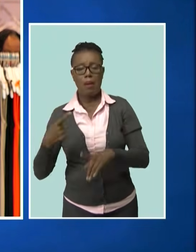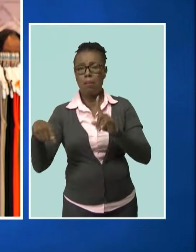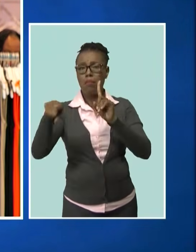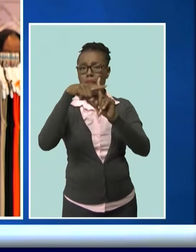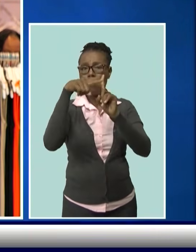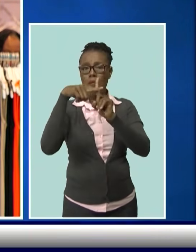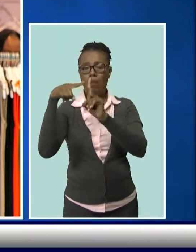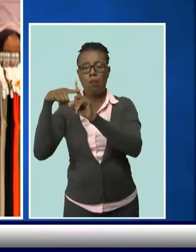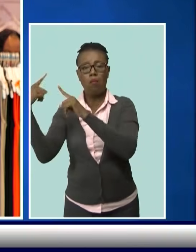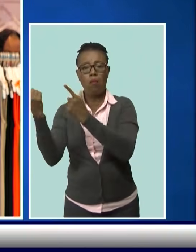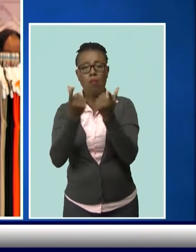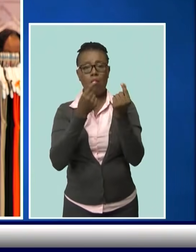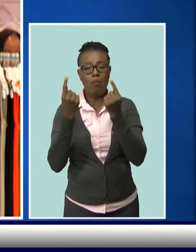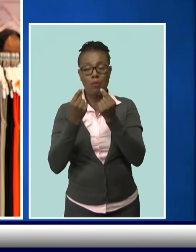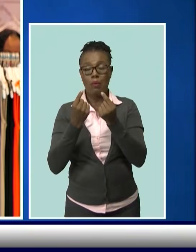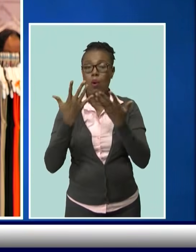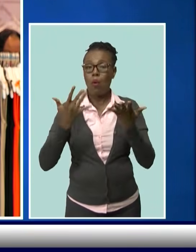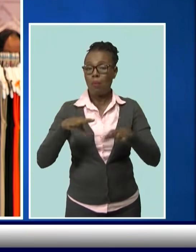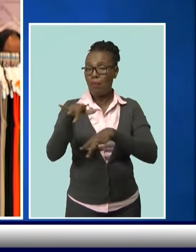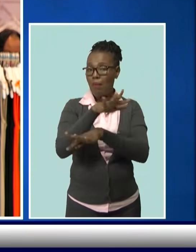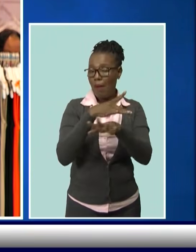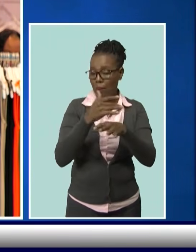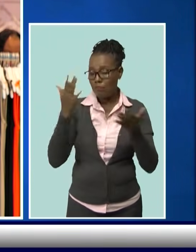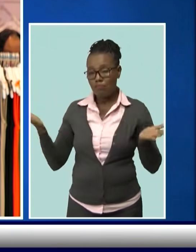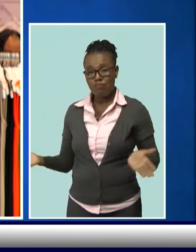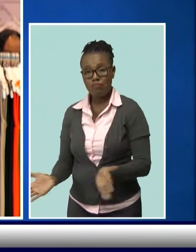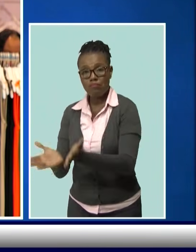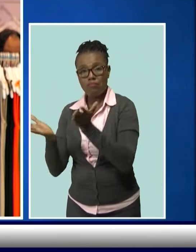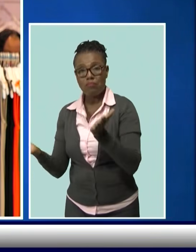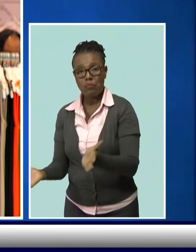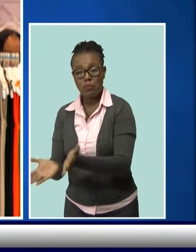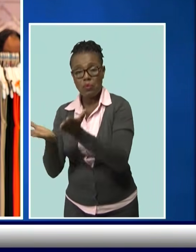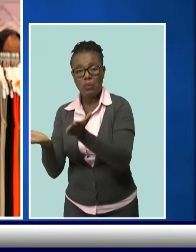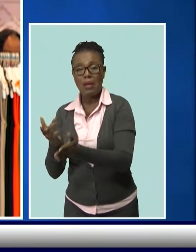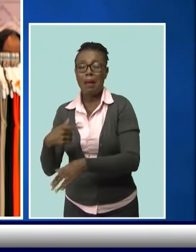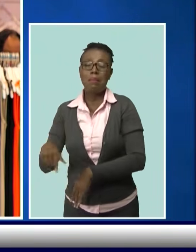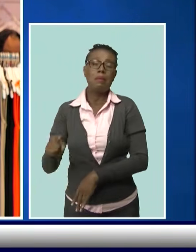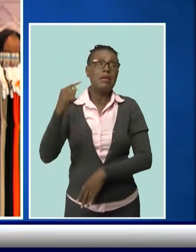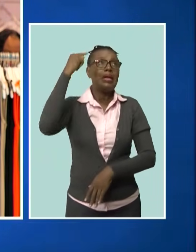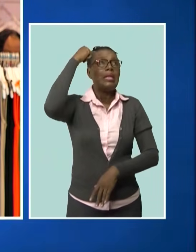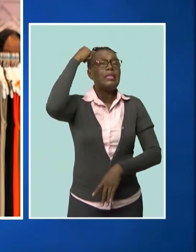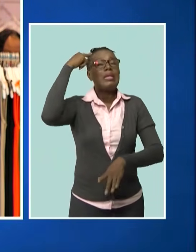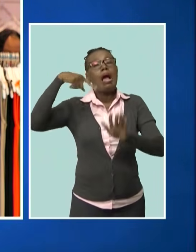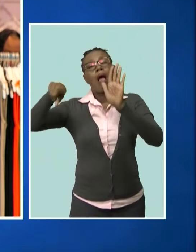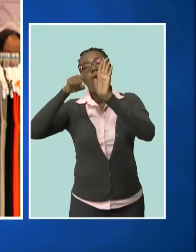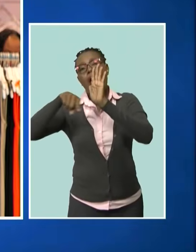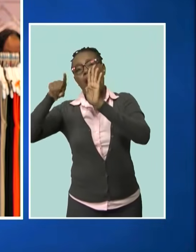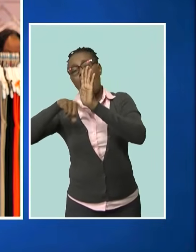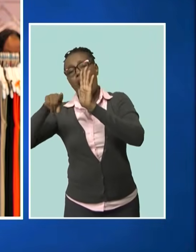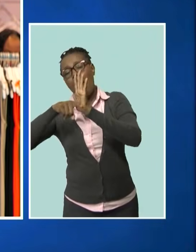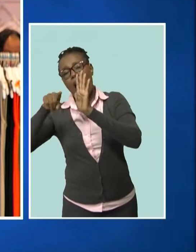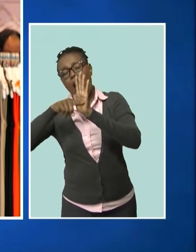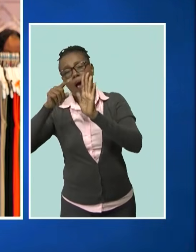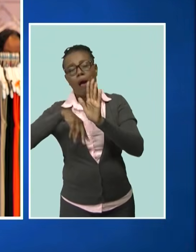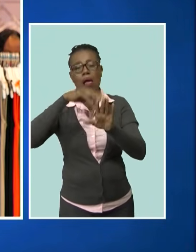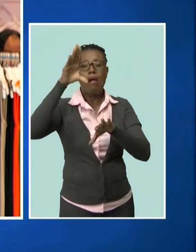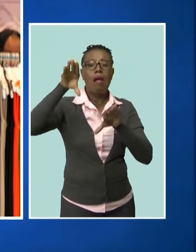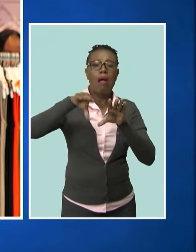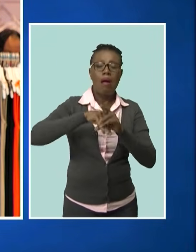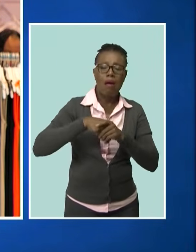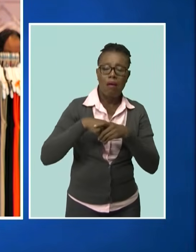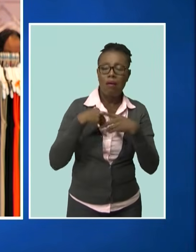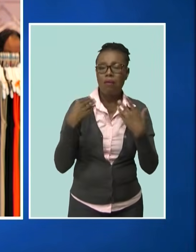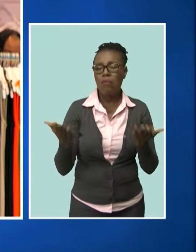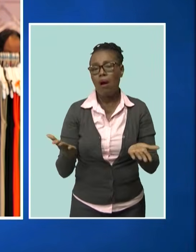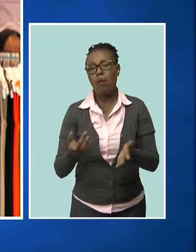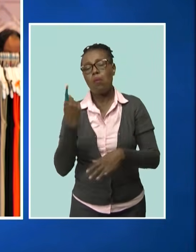that this activity would encourage those who may have negative thoughts to join one of the services or join